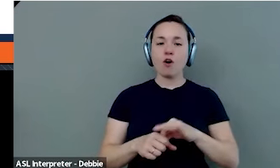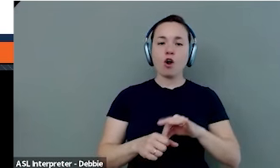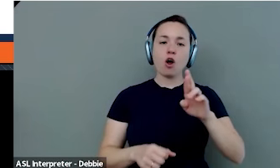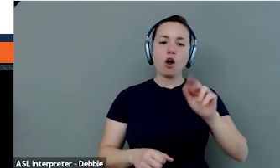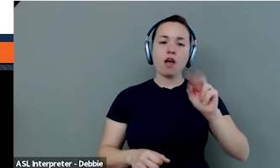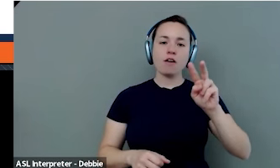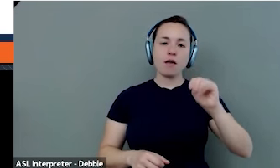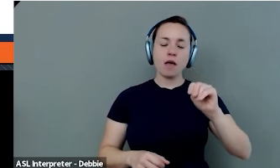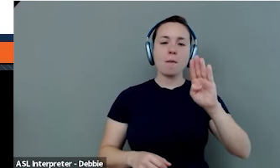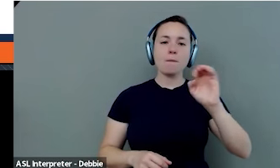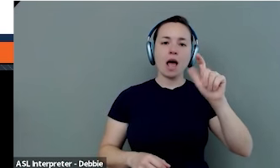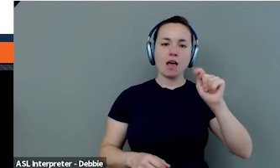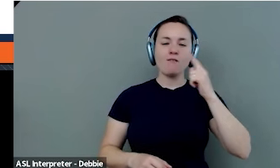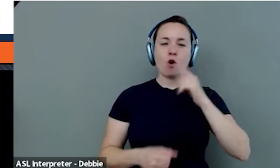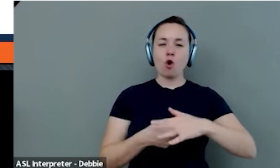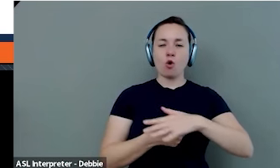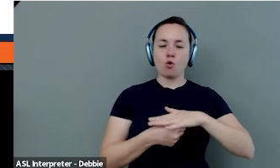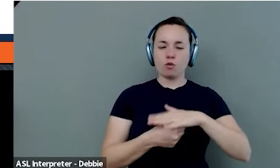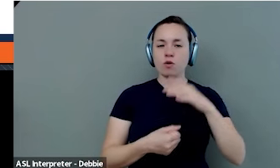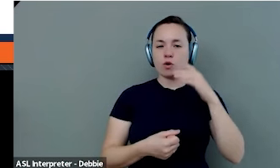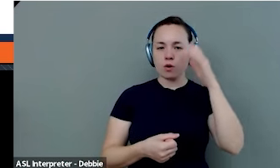RAVBM ballot to their local computer.